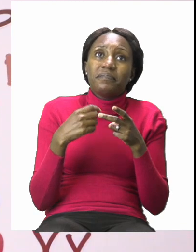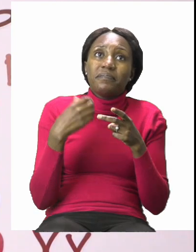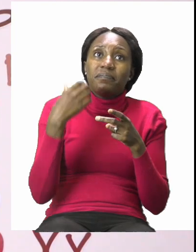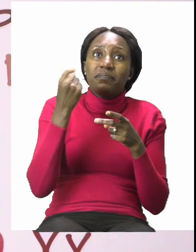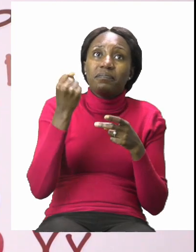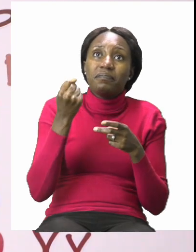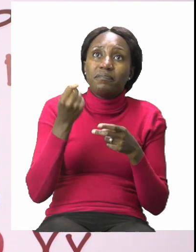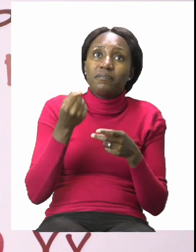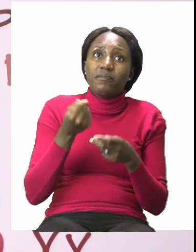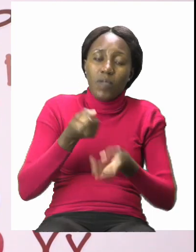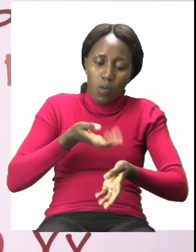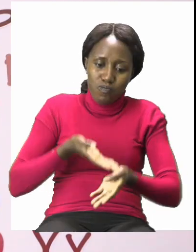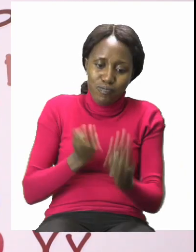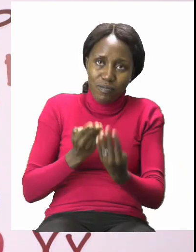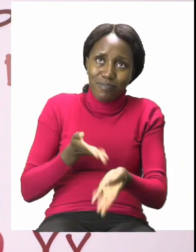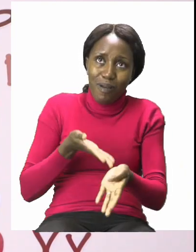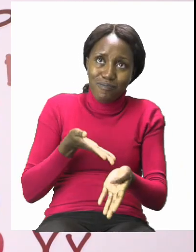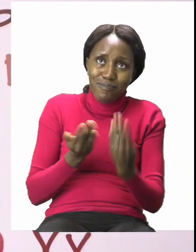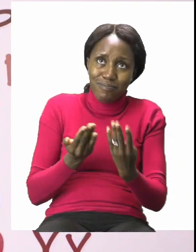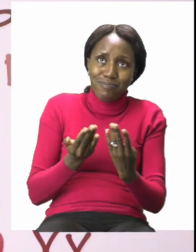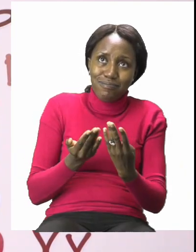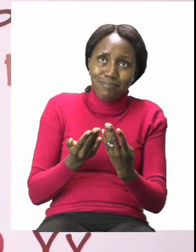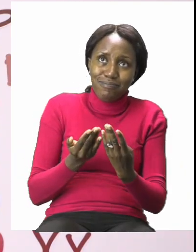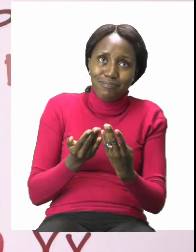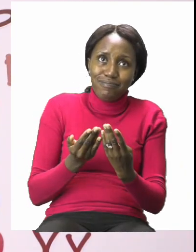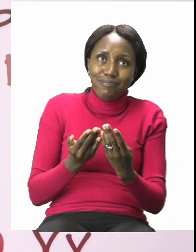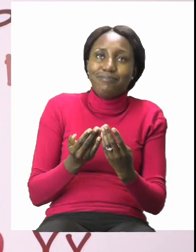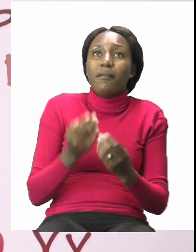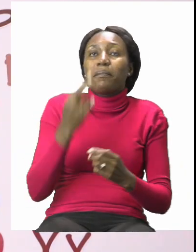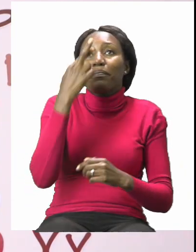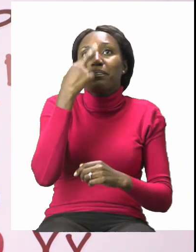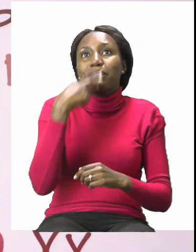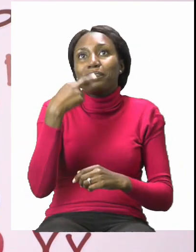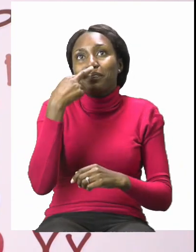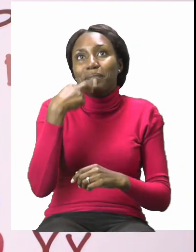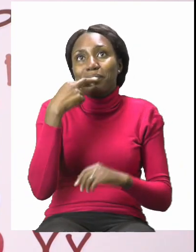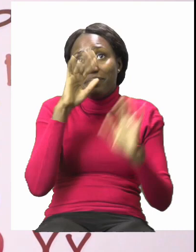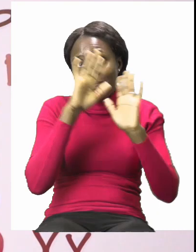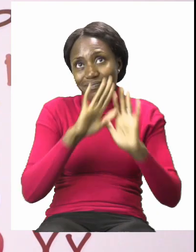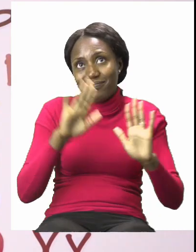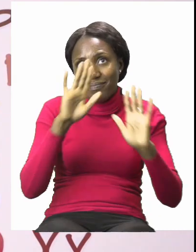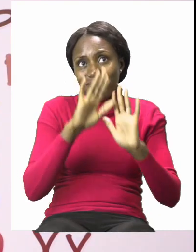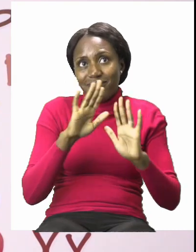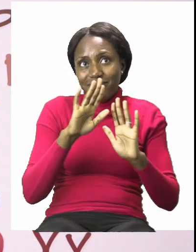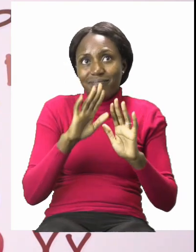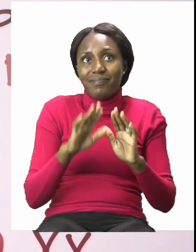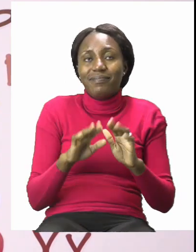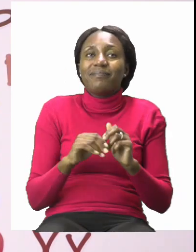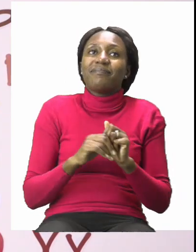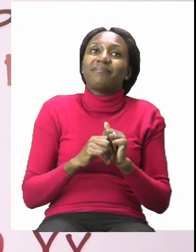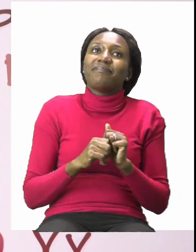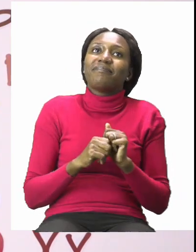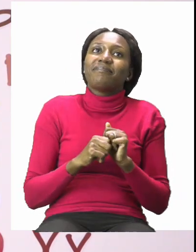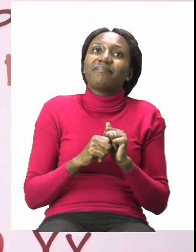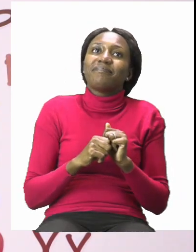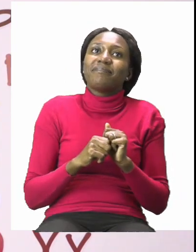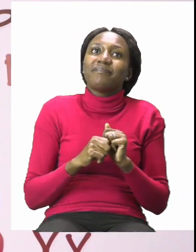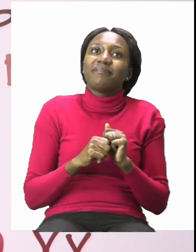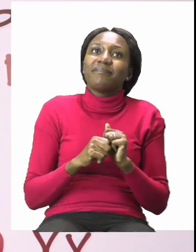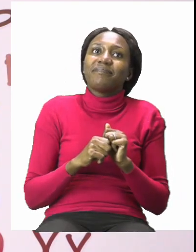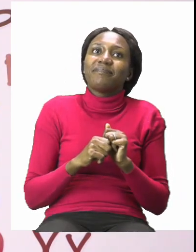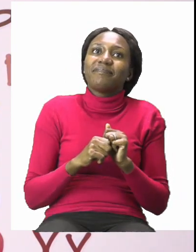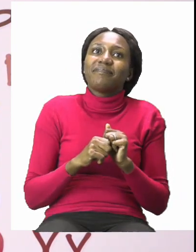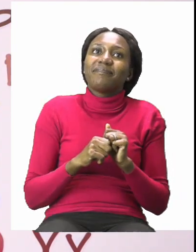a shovel, is going to be colored in red. This is the color